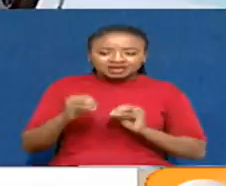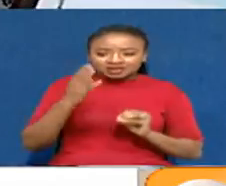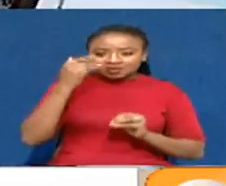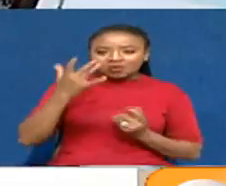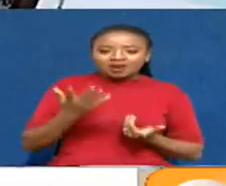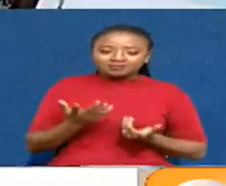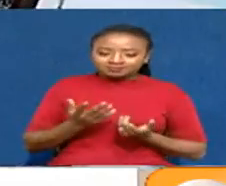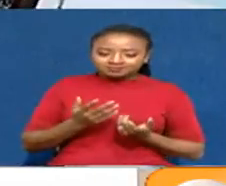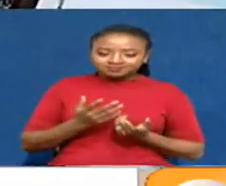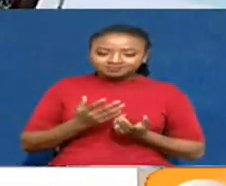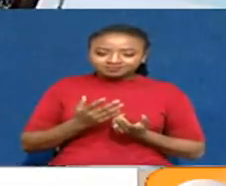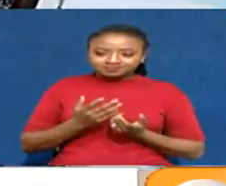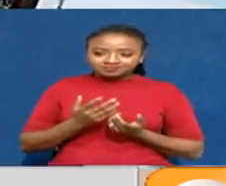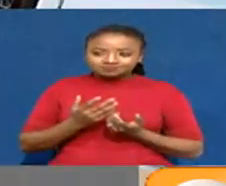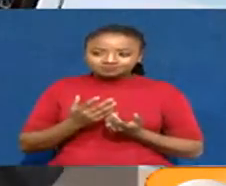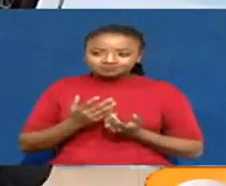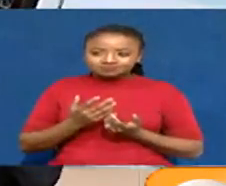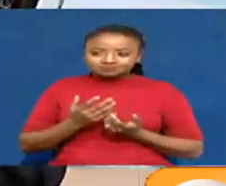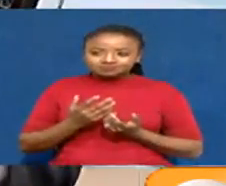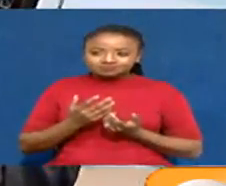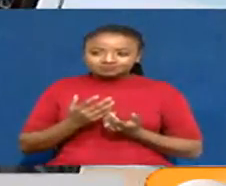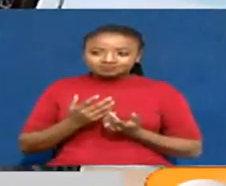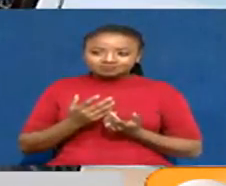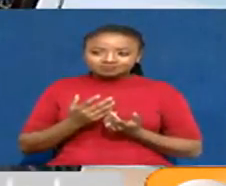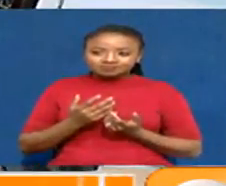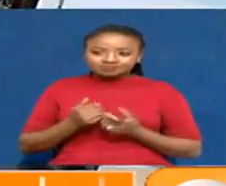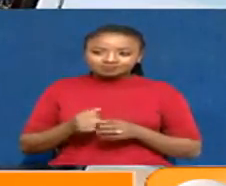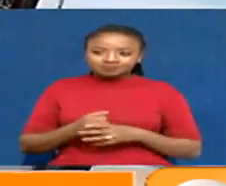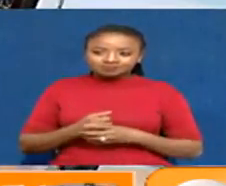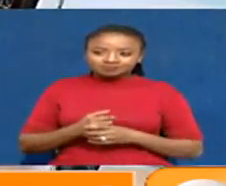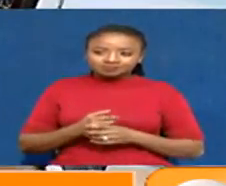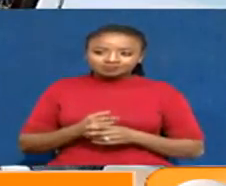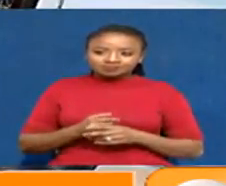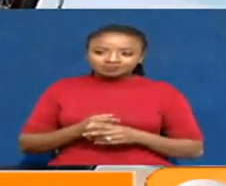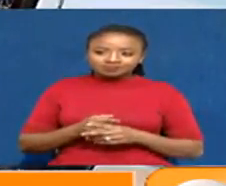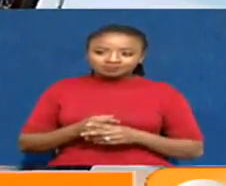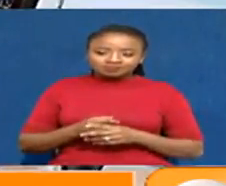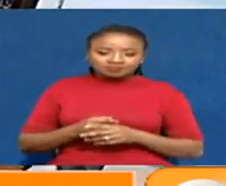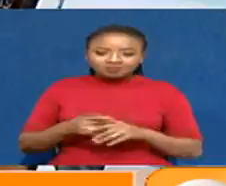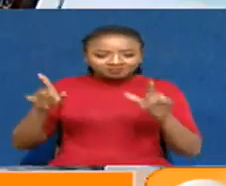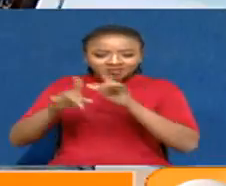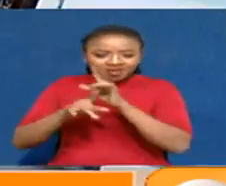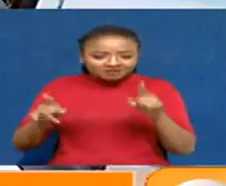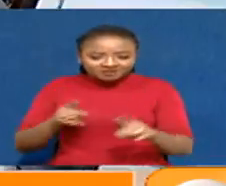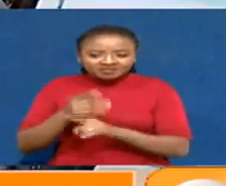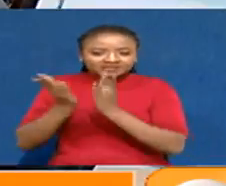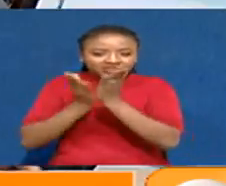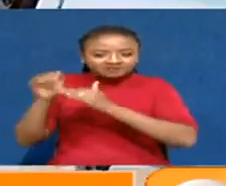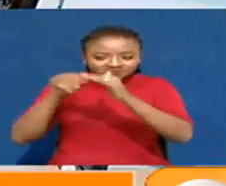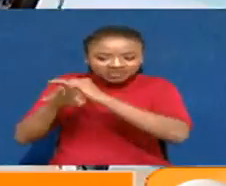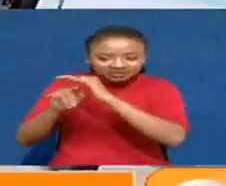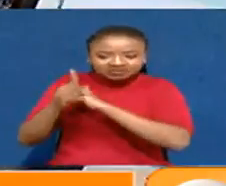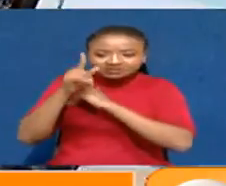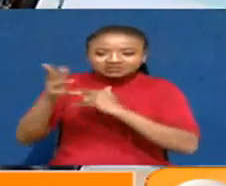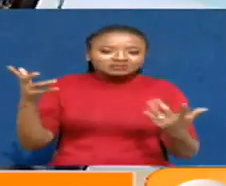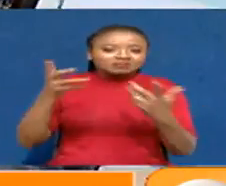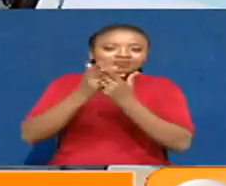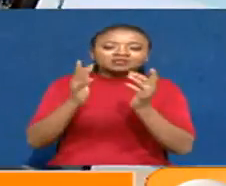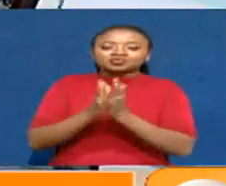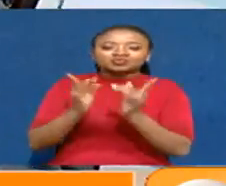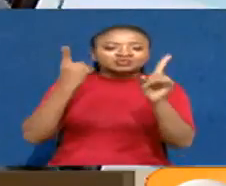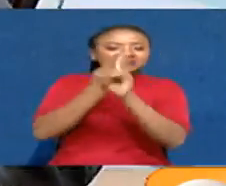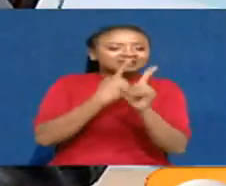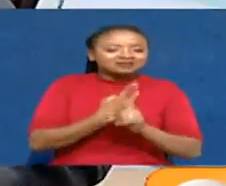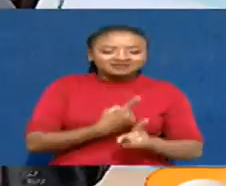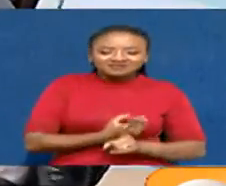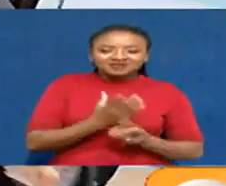the DLAC ecosystem cover all types of micro entrepreneurs, informal sector entrepreneurs, SMEs,